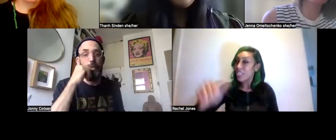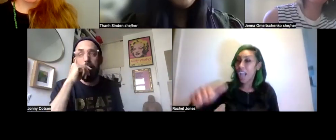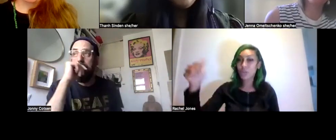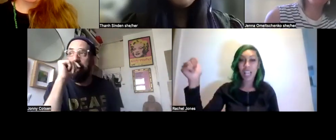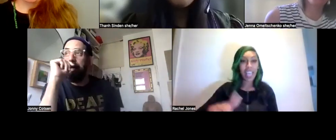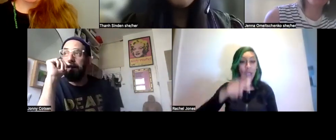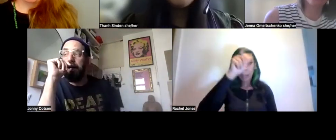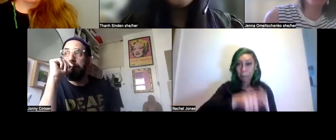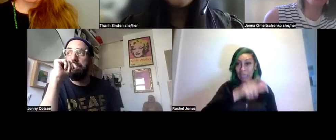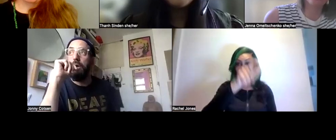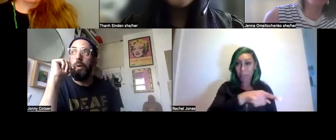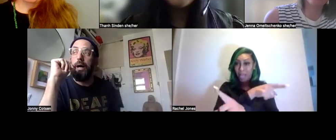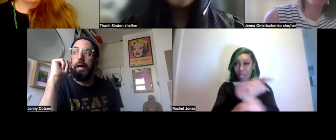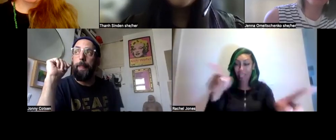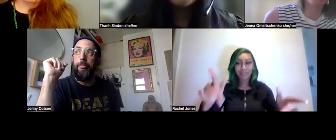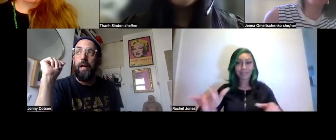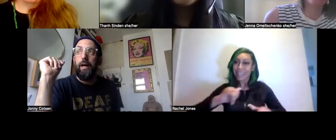thousands of people. And